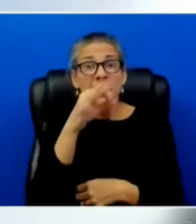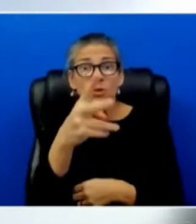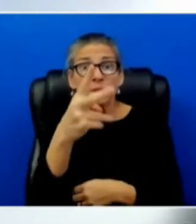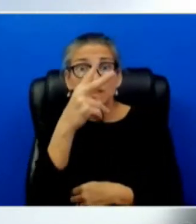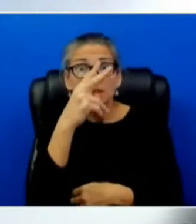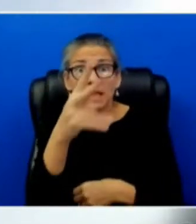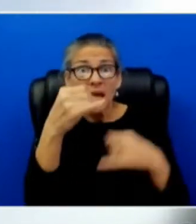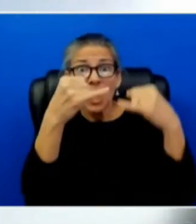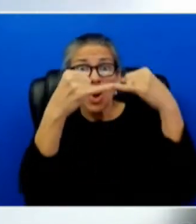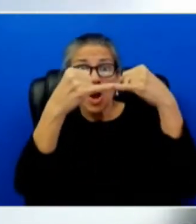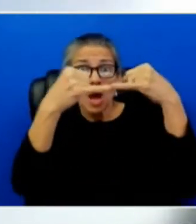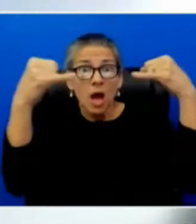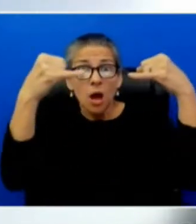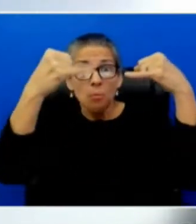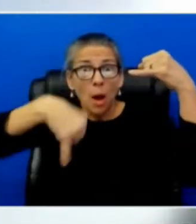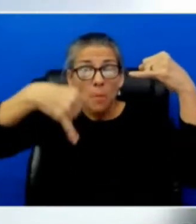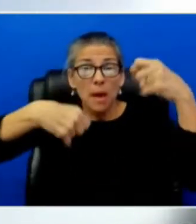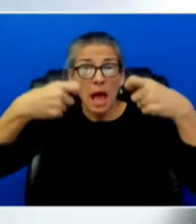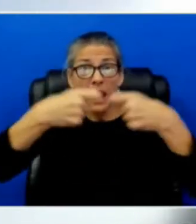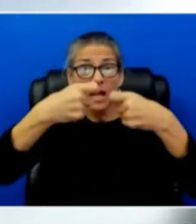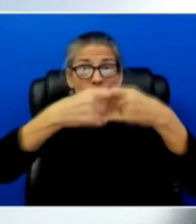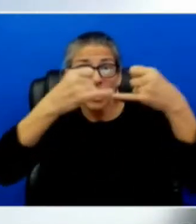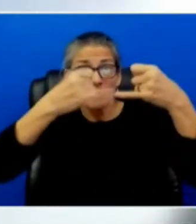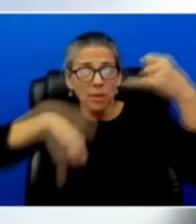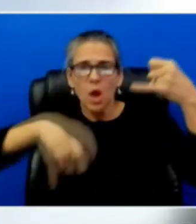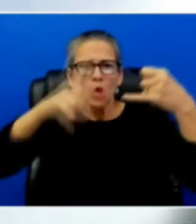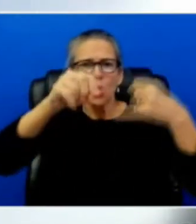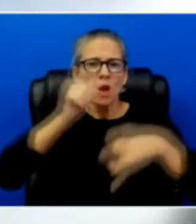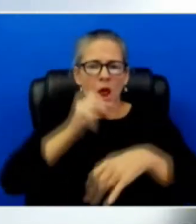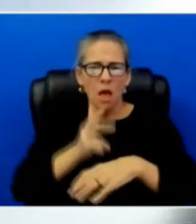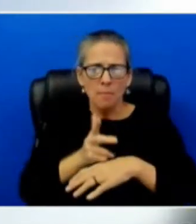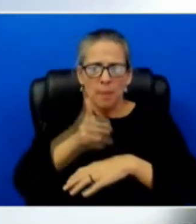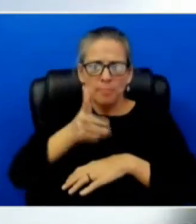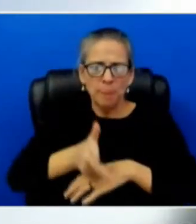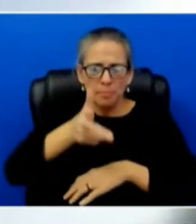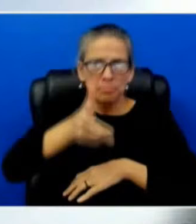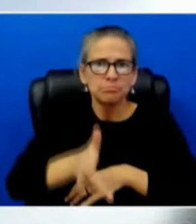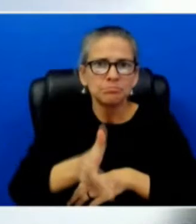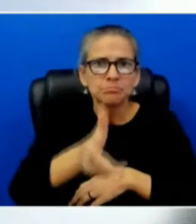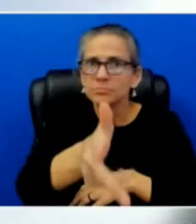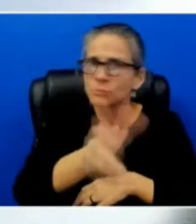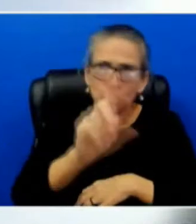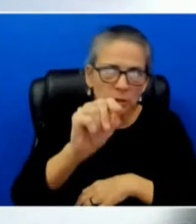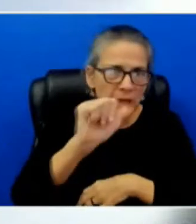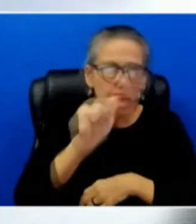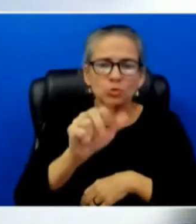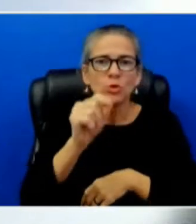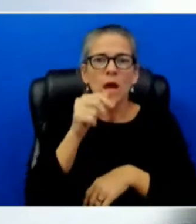over them. Now, one final thing, if you encounter a